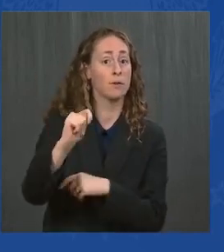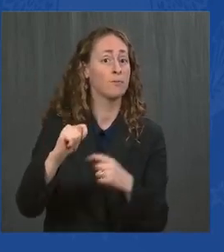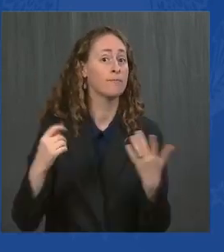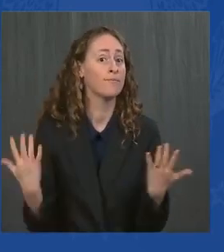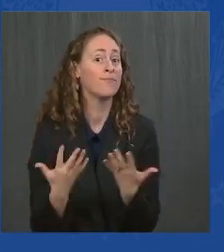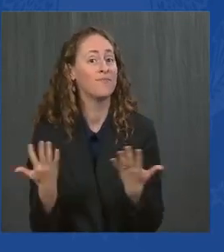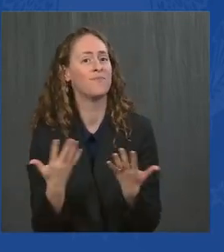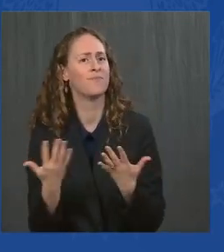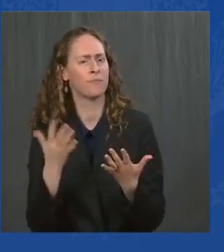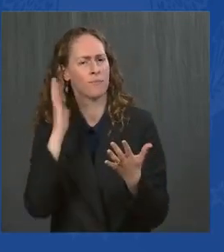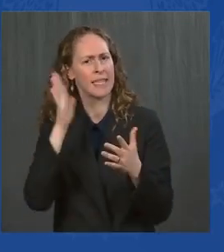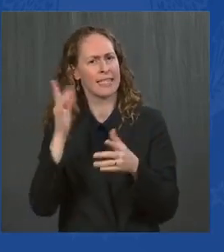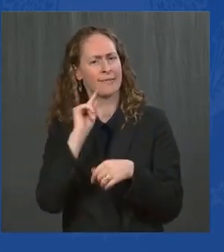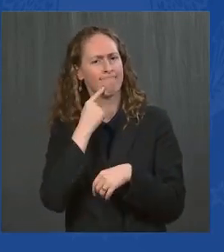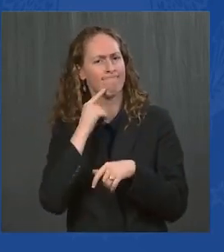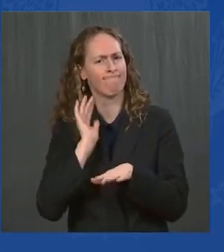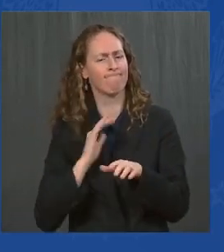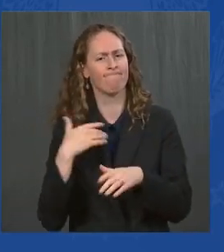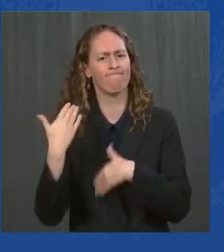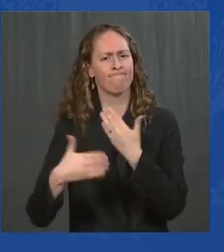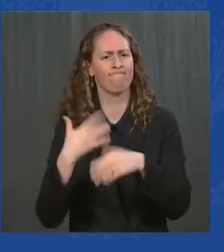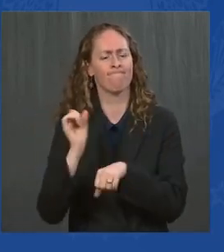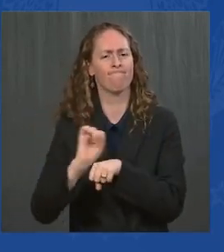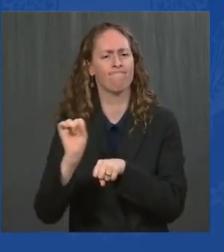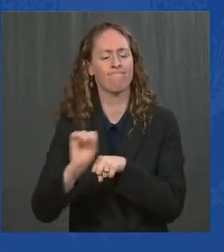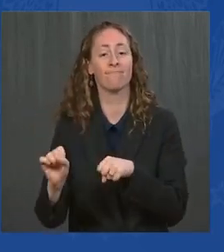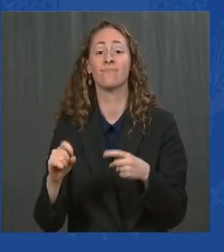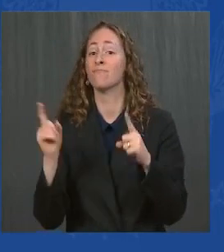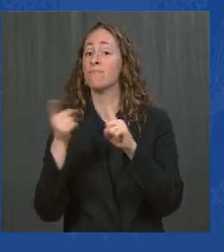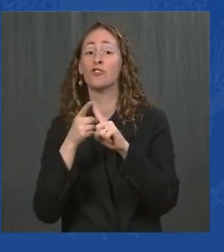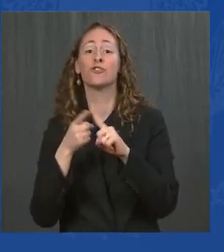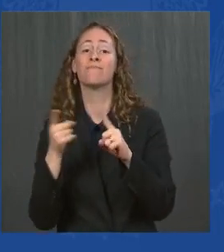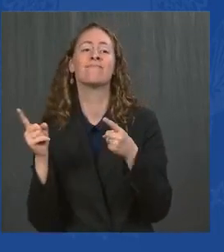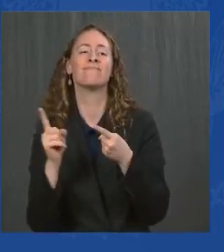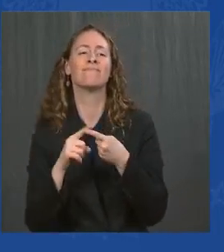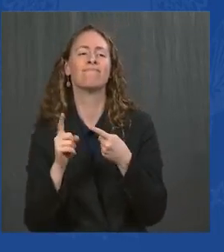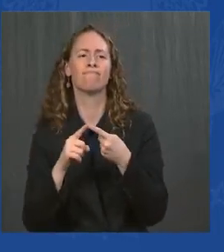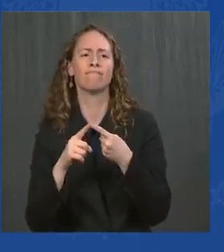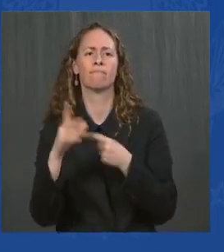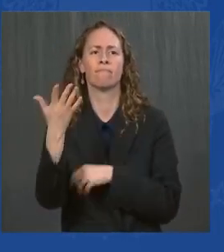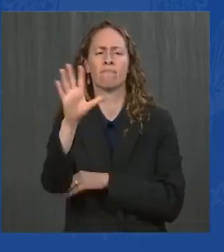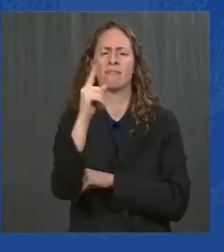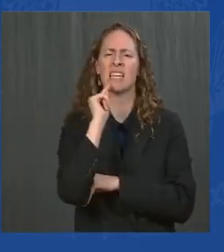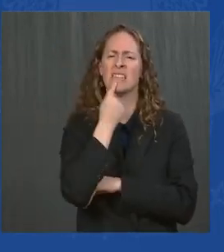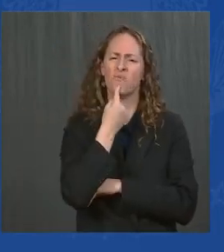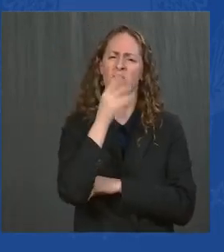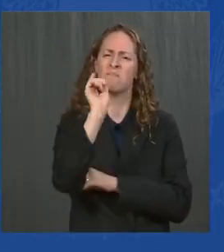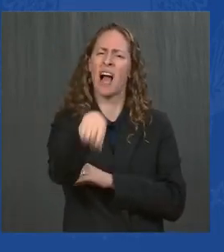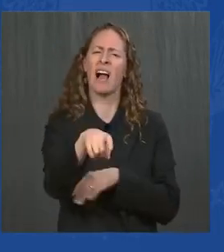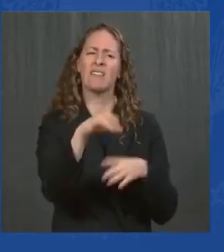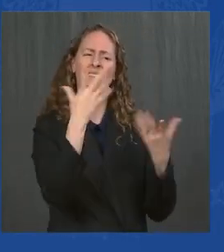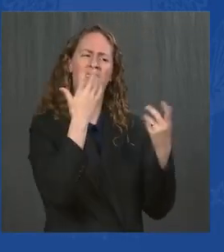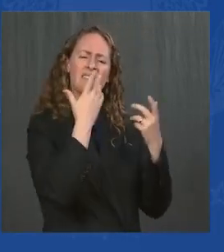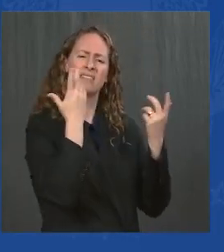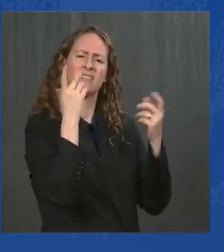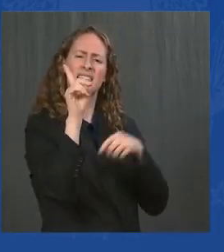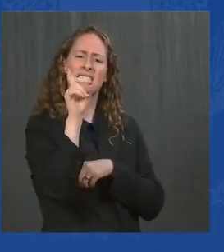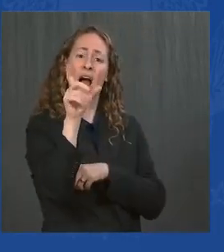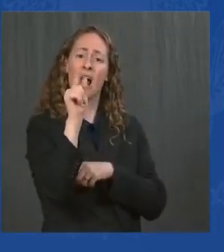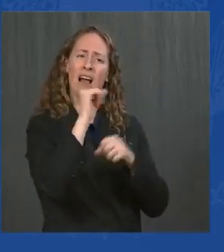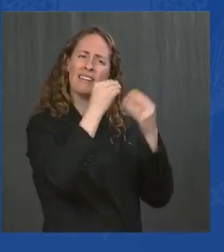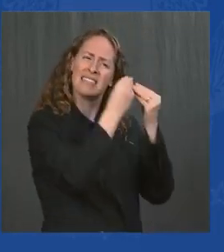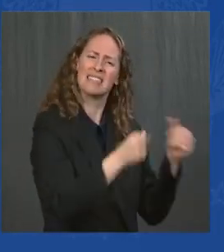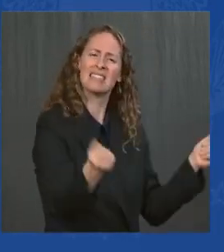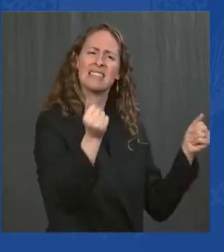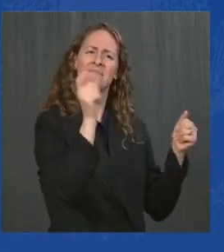And the first, we need to make more progress in fighting the Delta variant of COVID-19. This is a